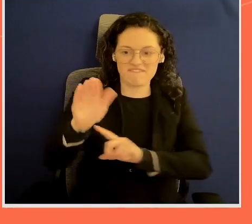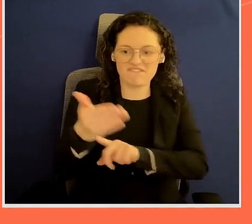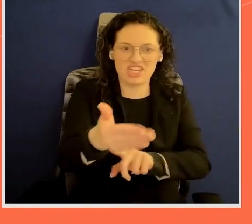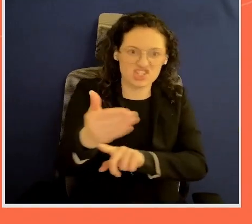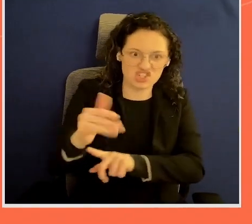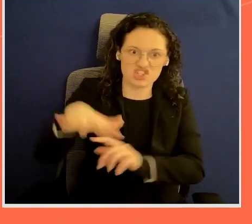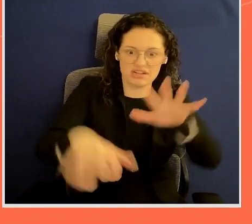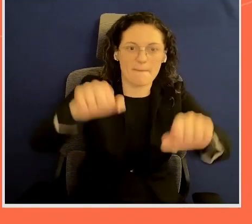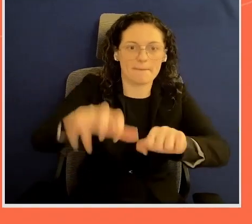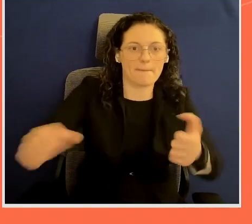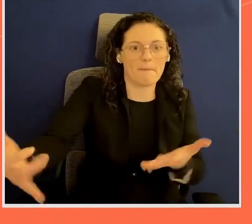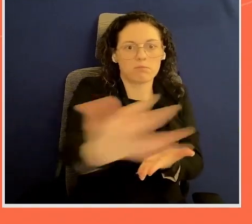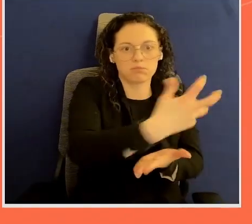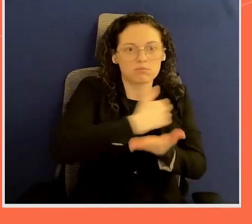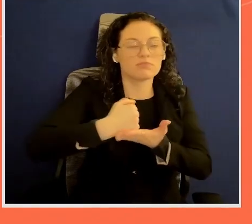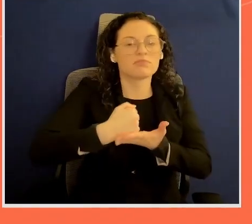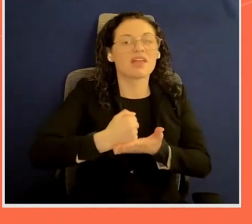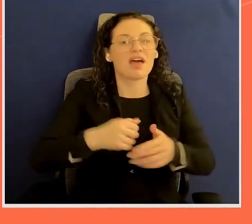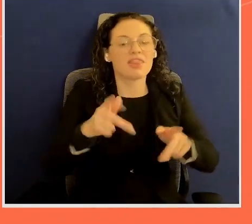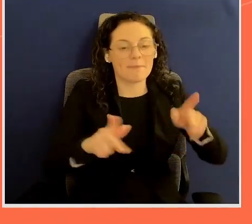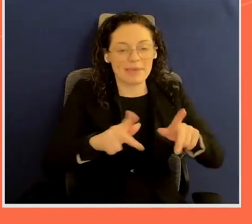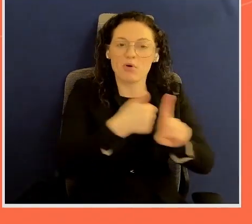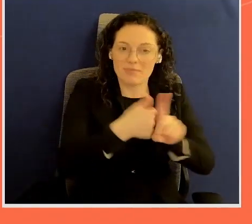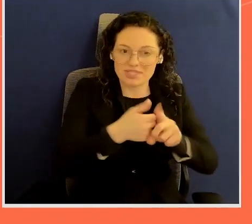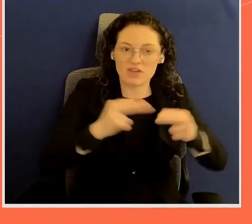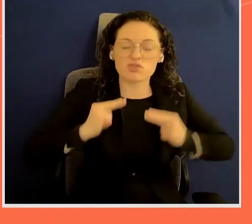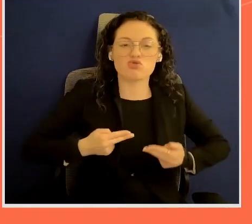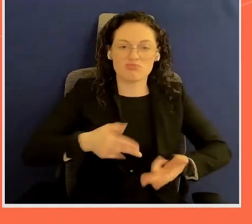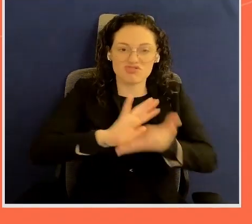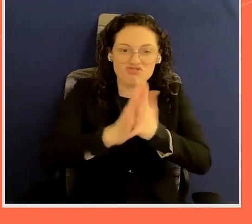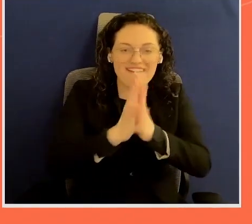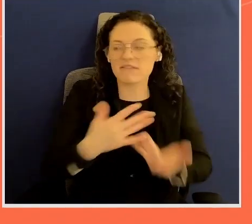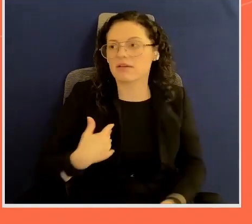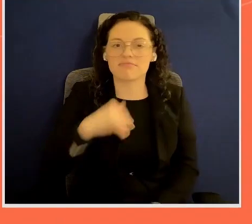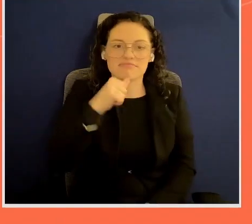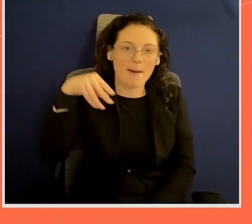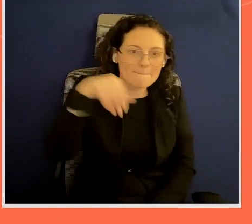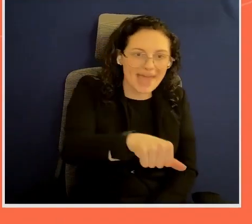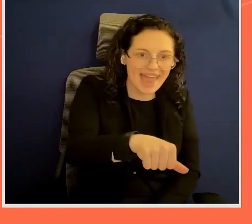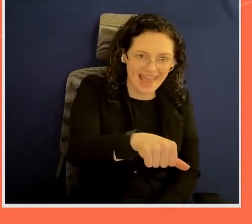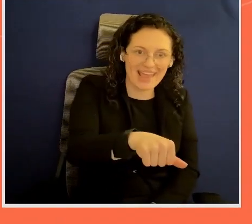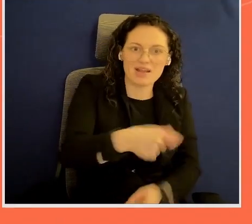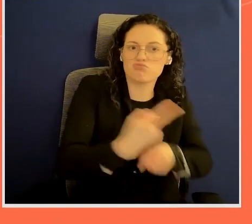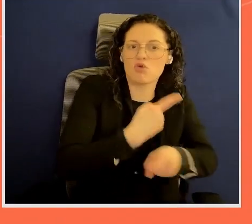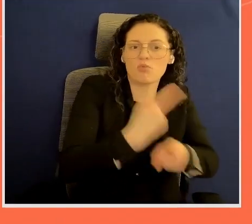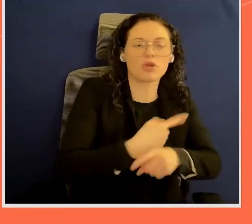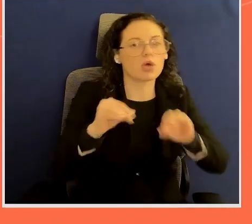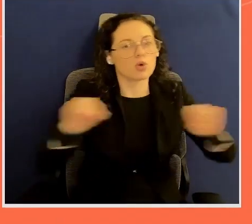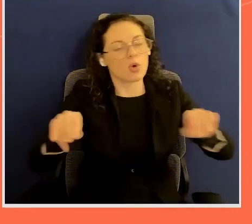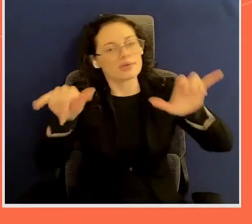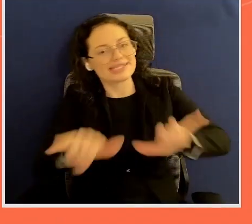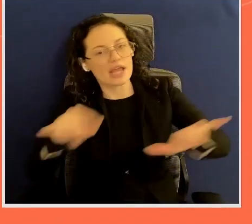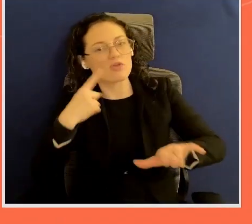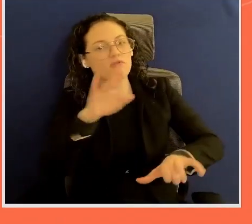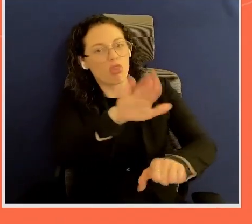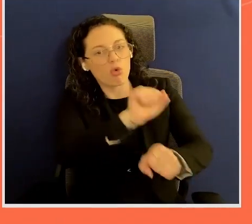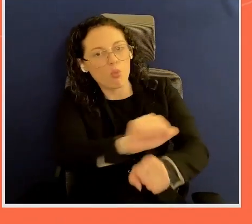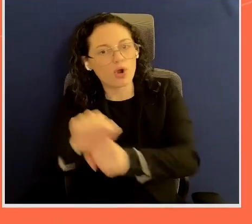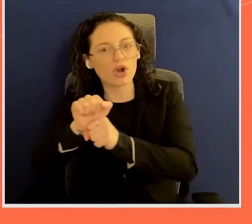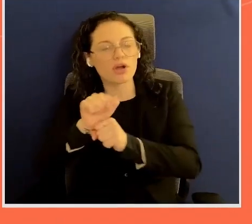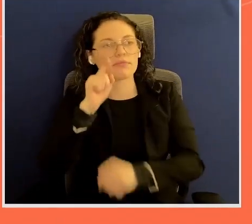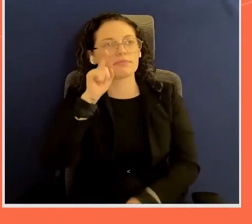have been deeply committed to this endeavor with site visits and planning, and this extraordinary screen behind us